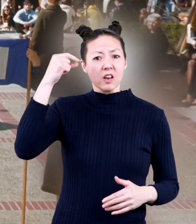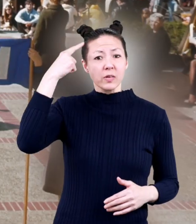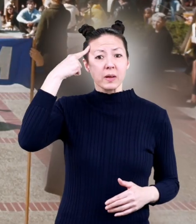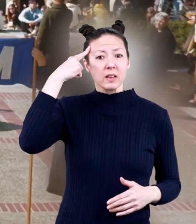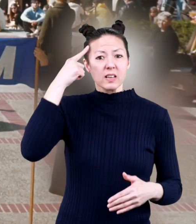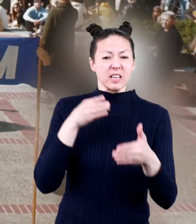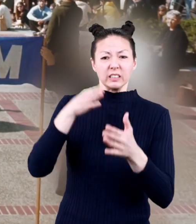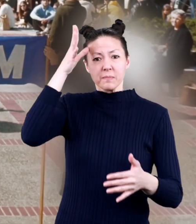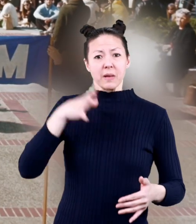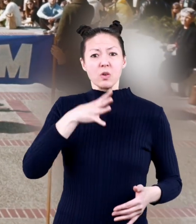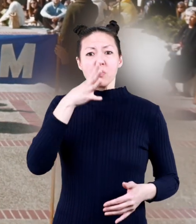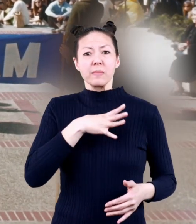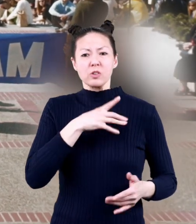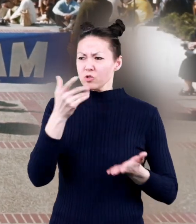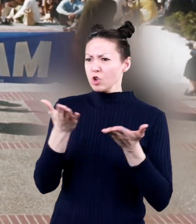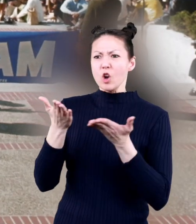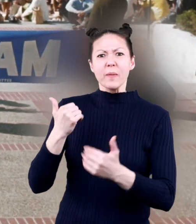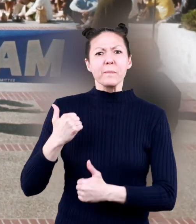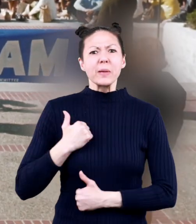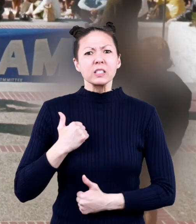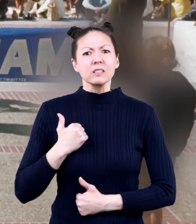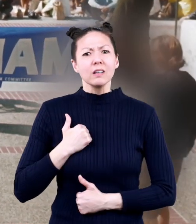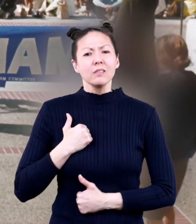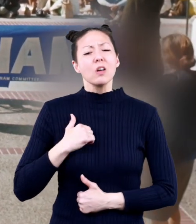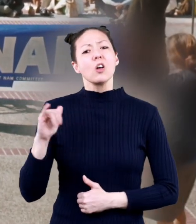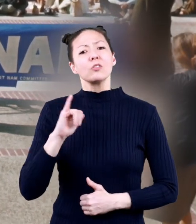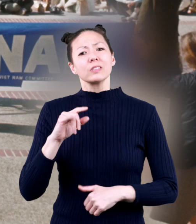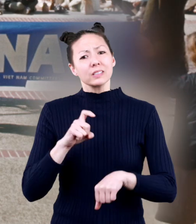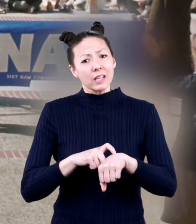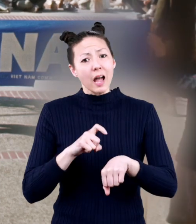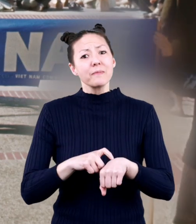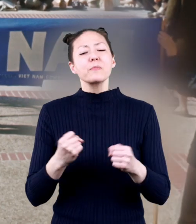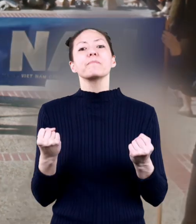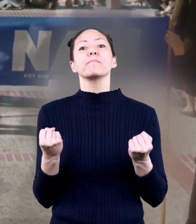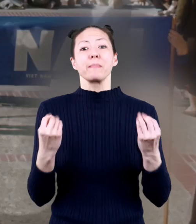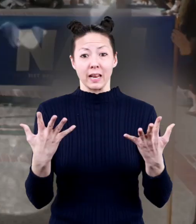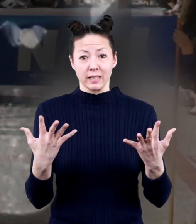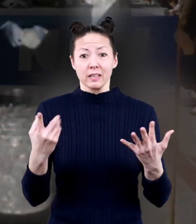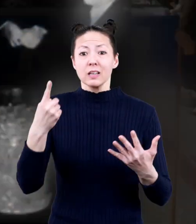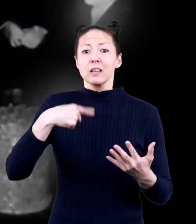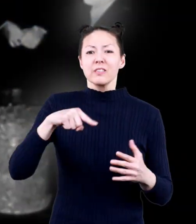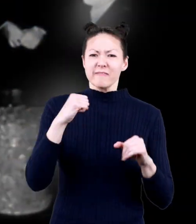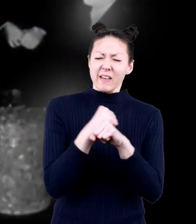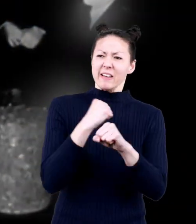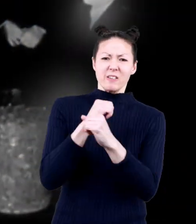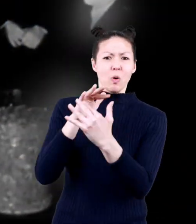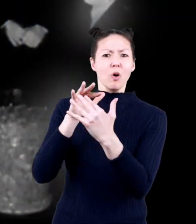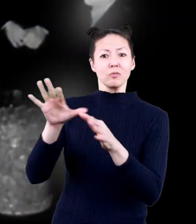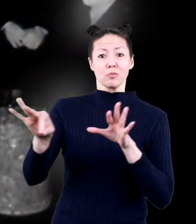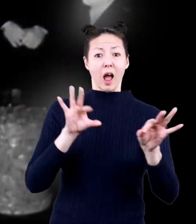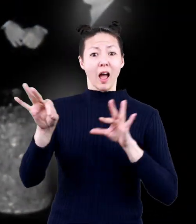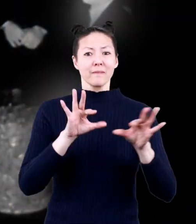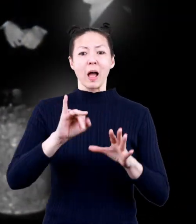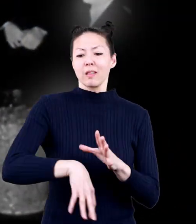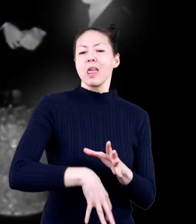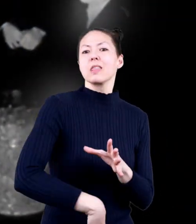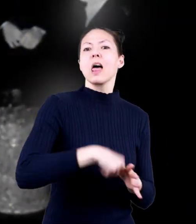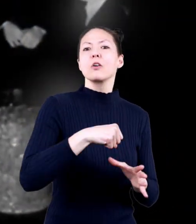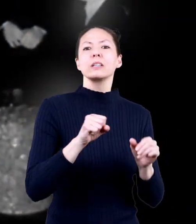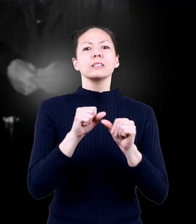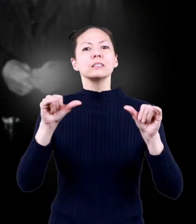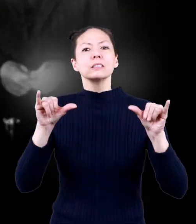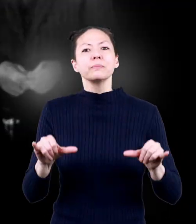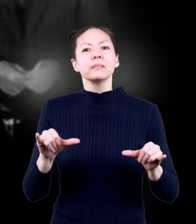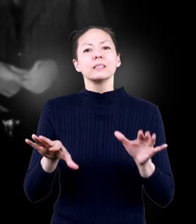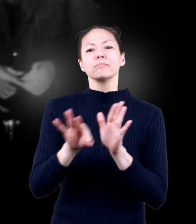government and against men and women who served in the military. It was also a time in which many who went to fight were drafted by a